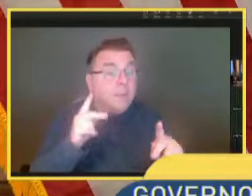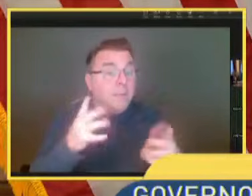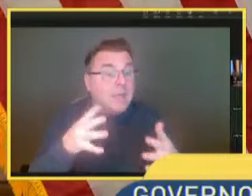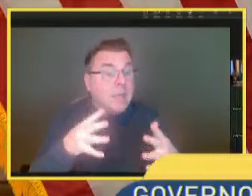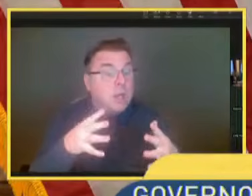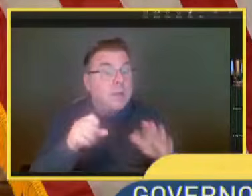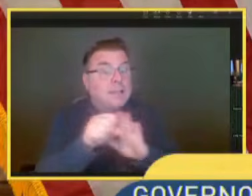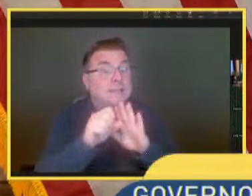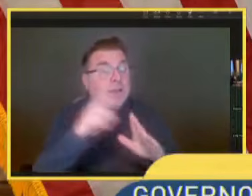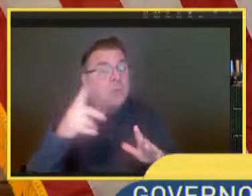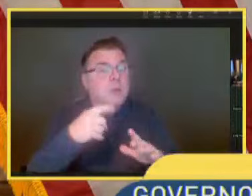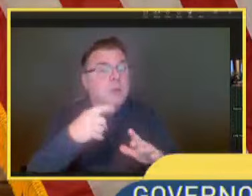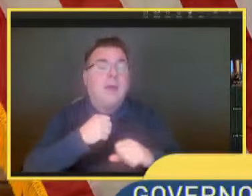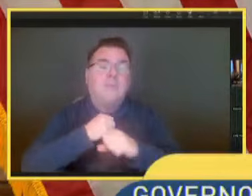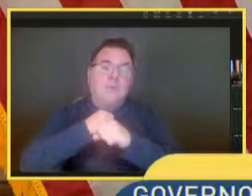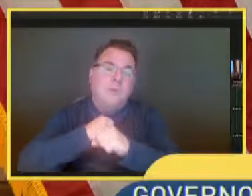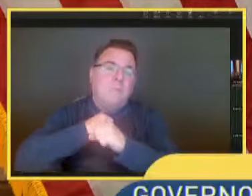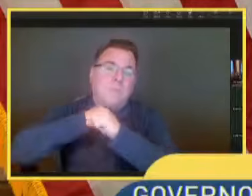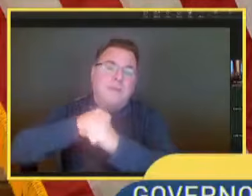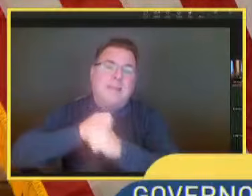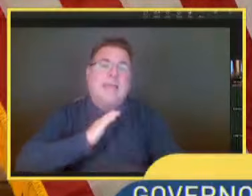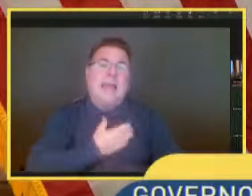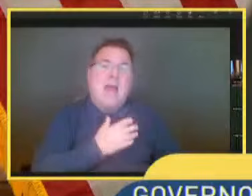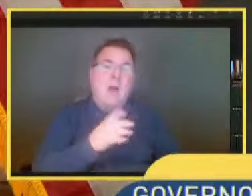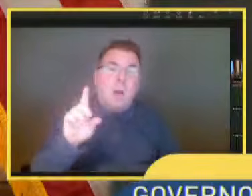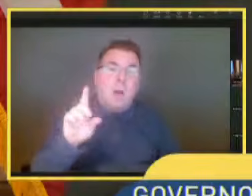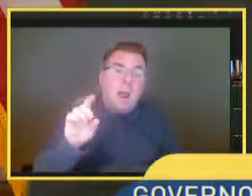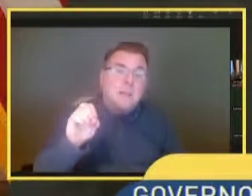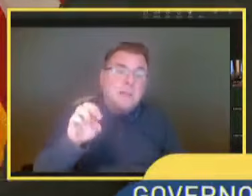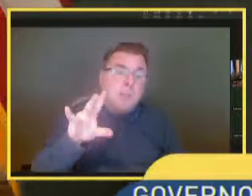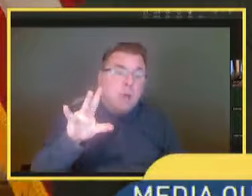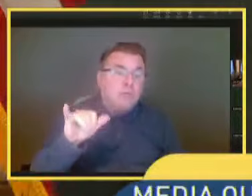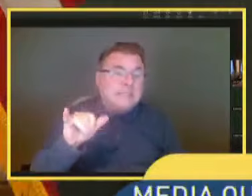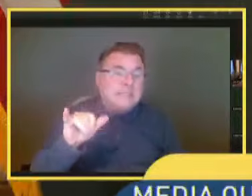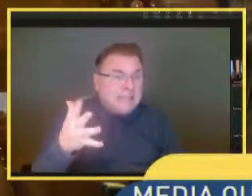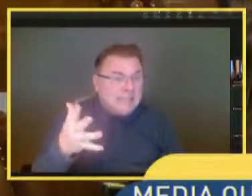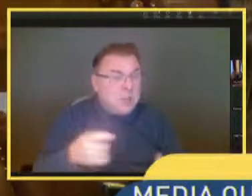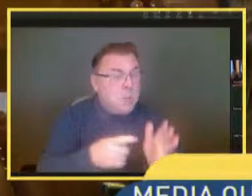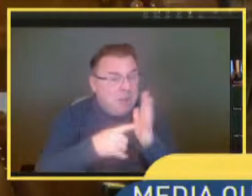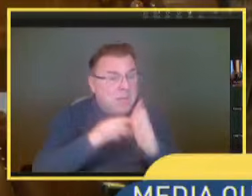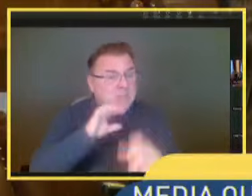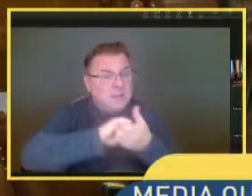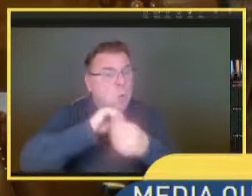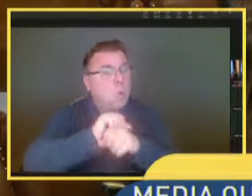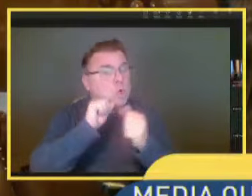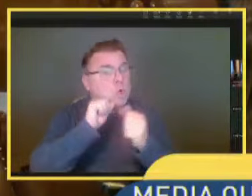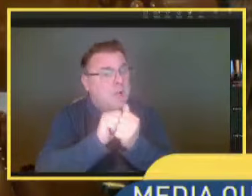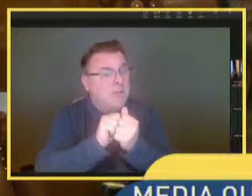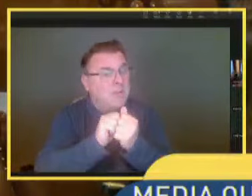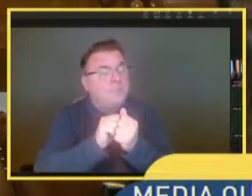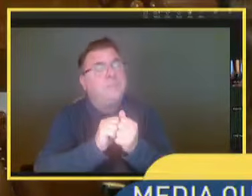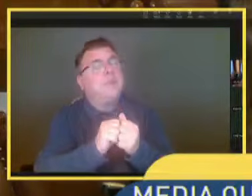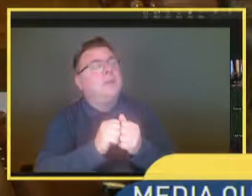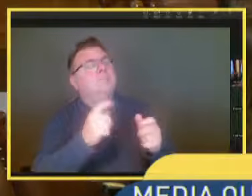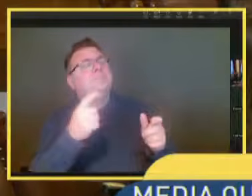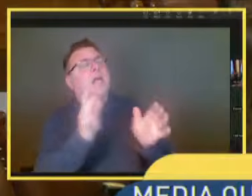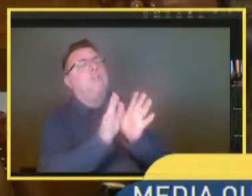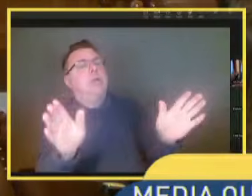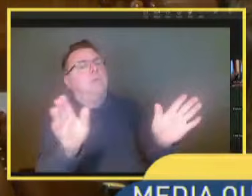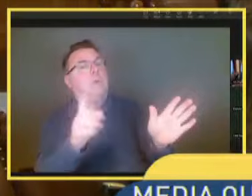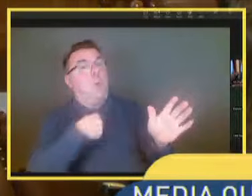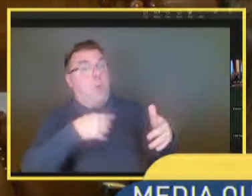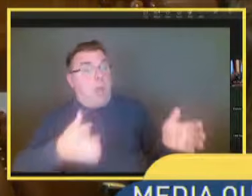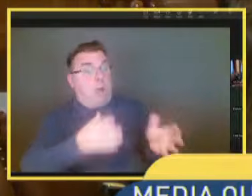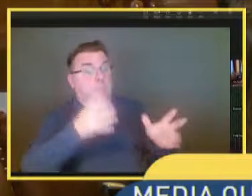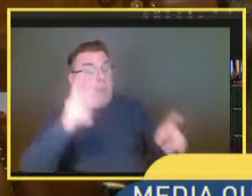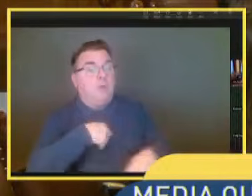does. And we're going to need that to get through this. We really are. Anyone have? Yeah, I would just say as a general matter, we encourage people to